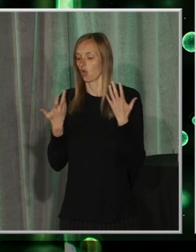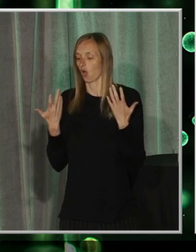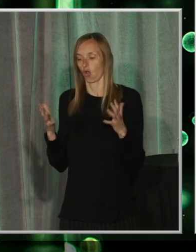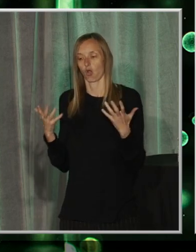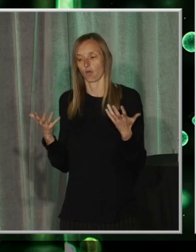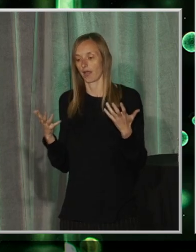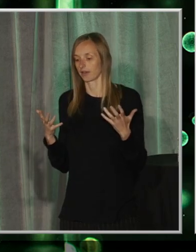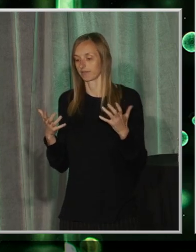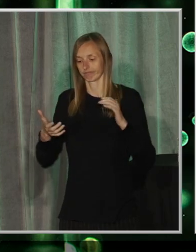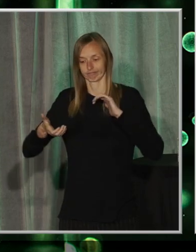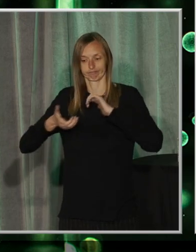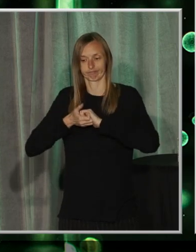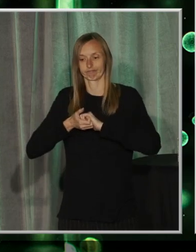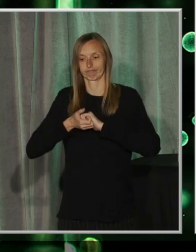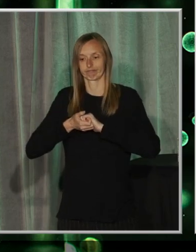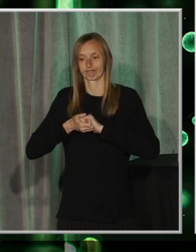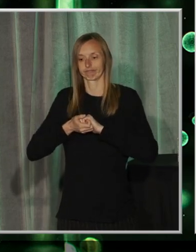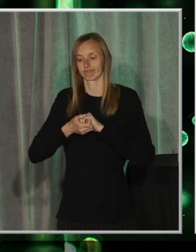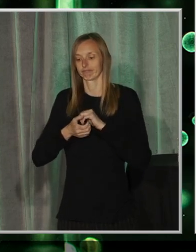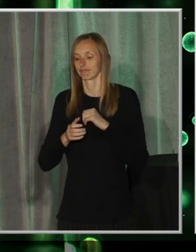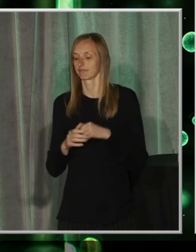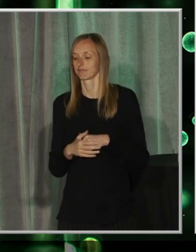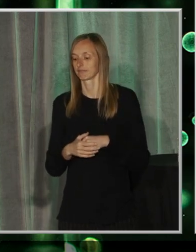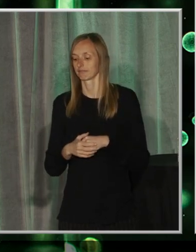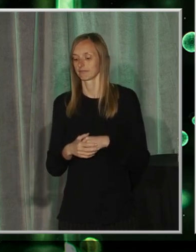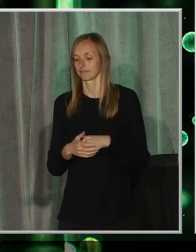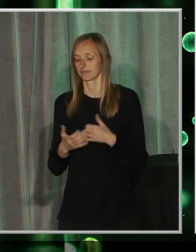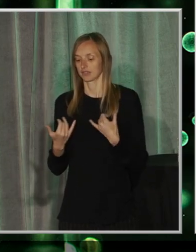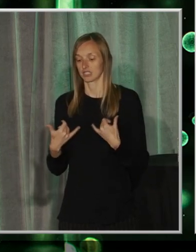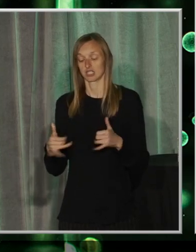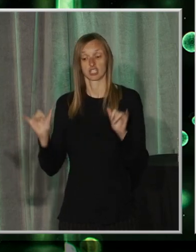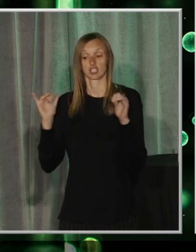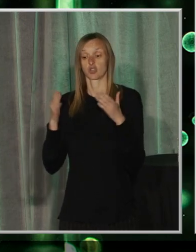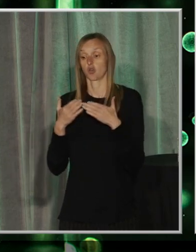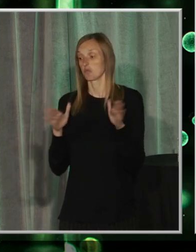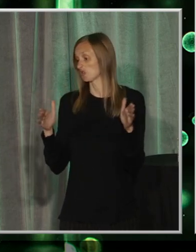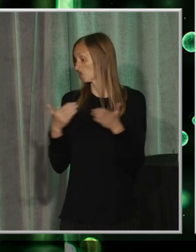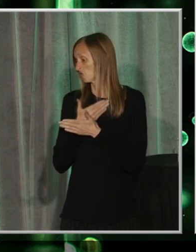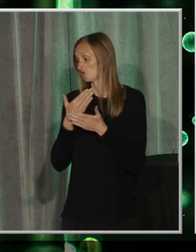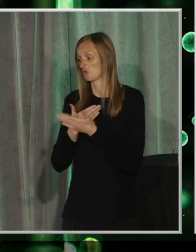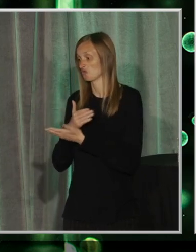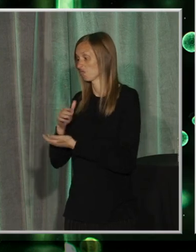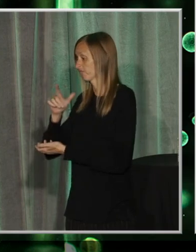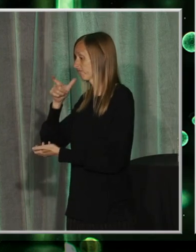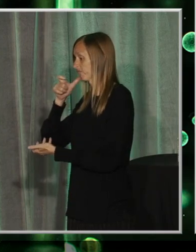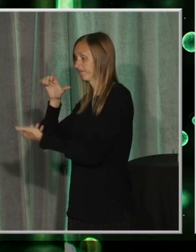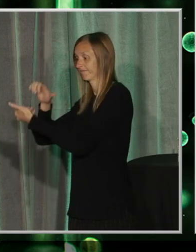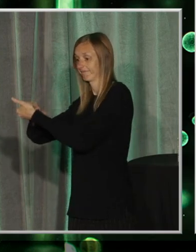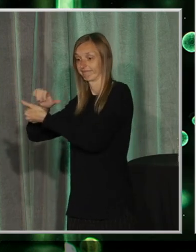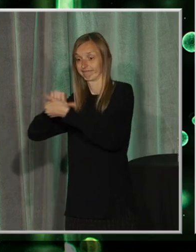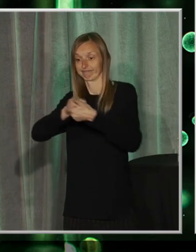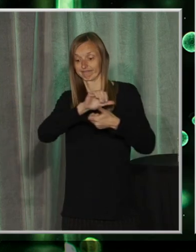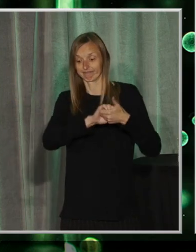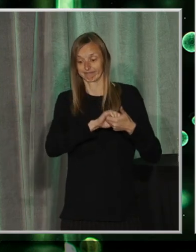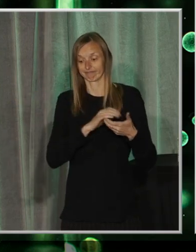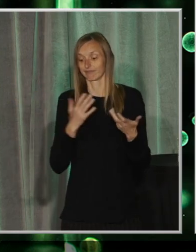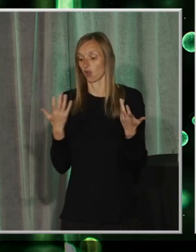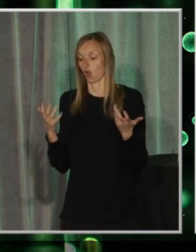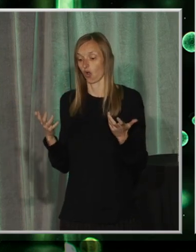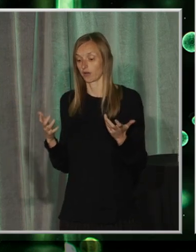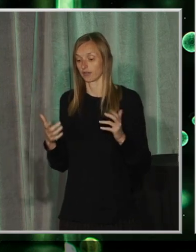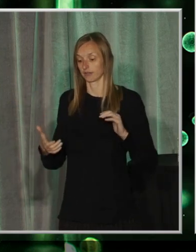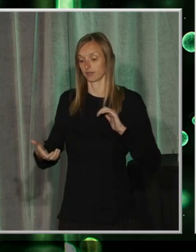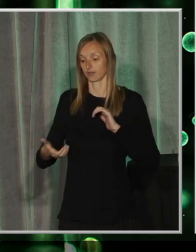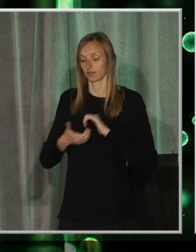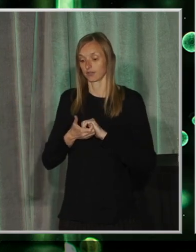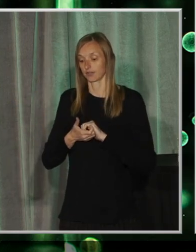to collaborate with, but we're still open to expansion. We have already managed to